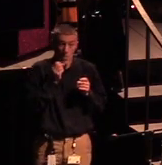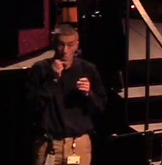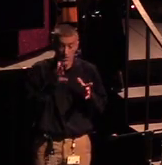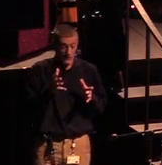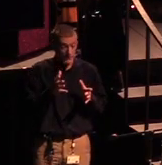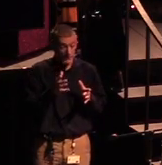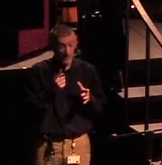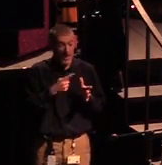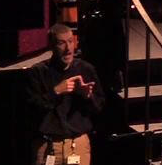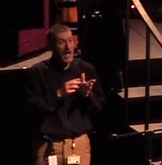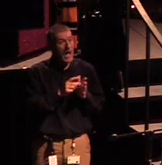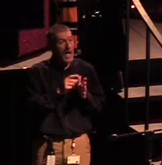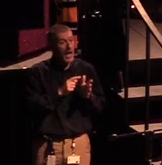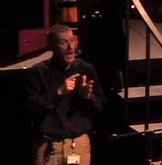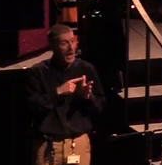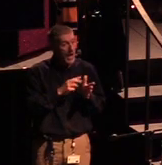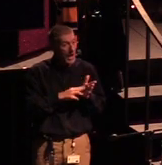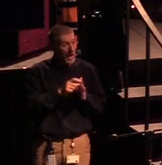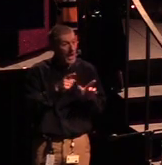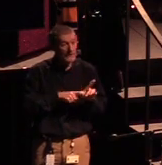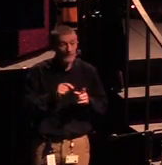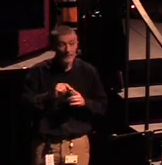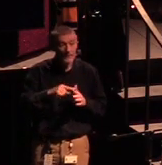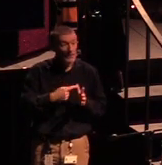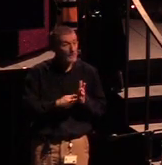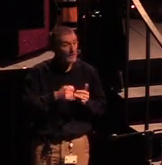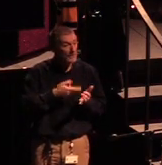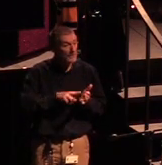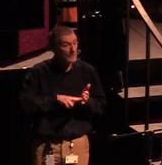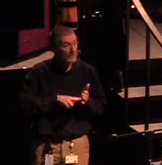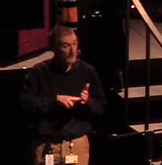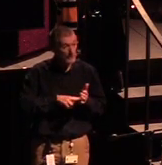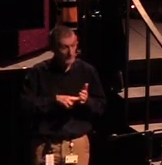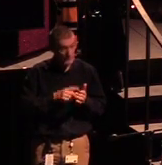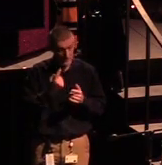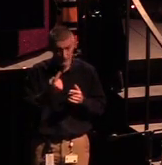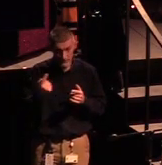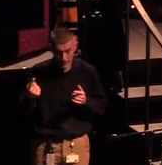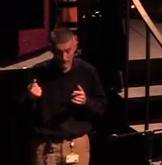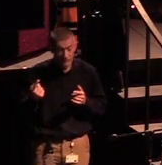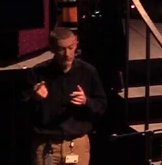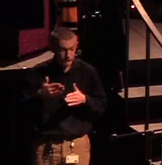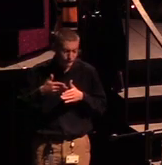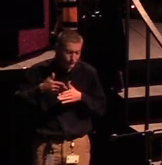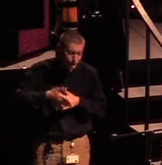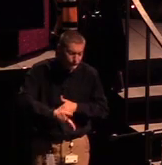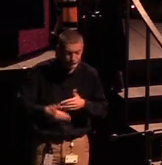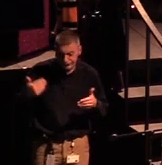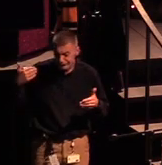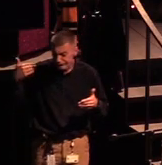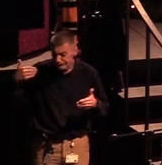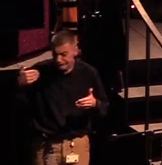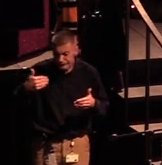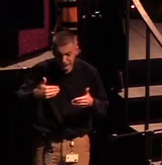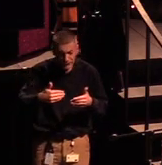particular guy call Andy Pearson who some of you may know from the heads-up first of Erland from ensemble 52 without him and then subsequently without the